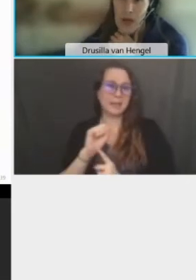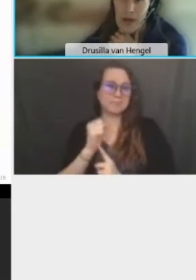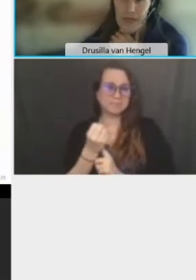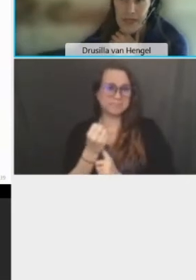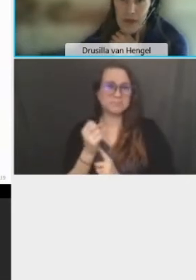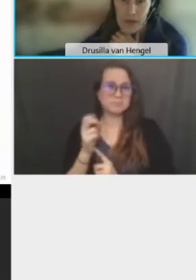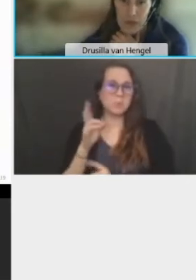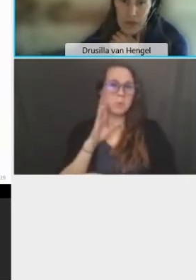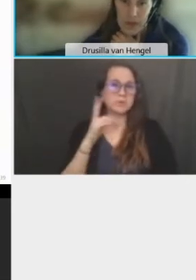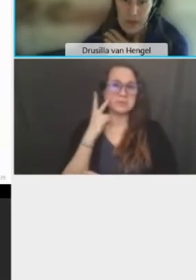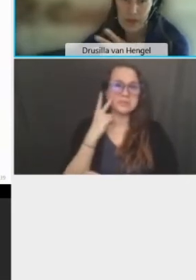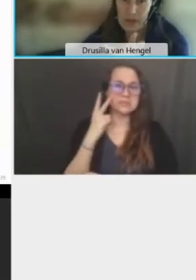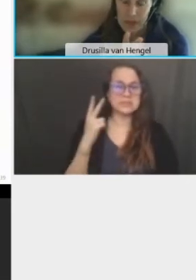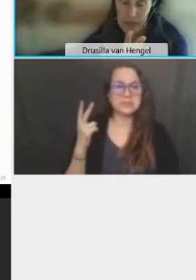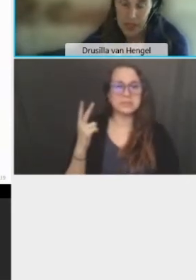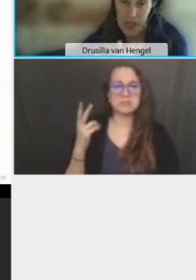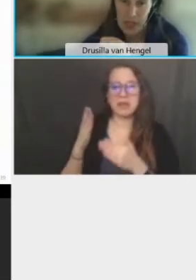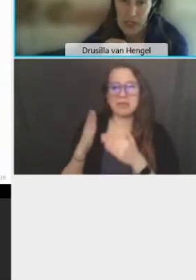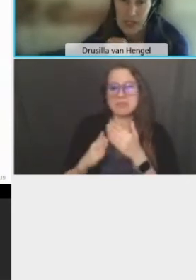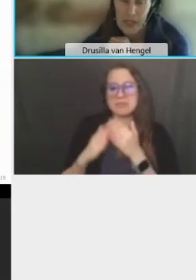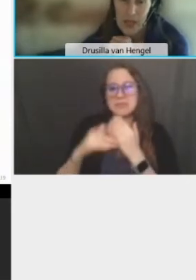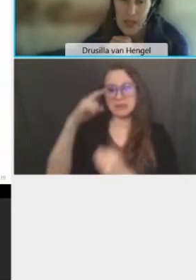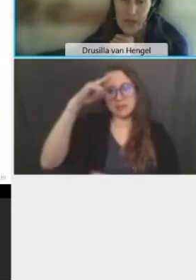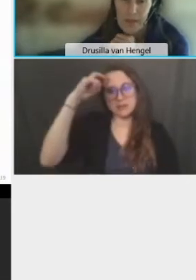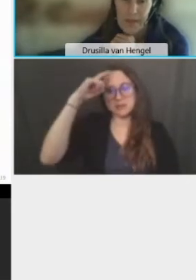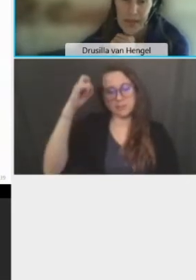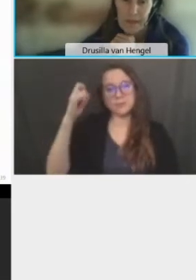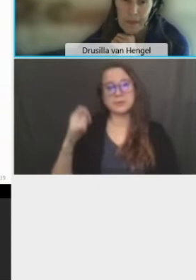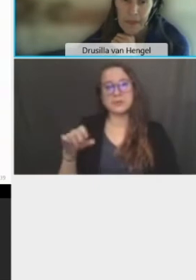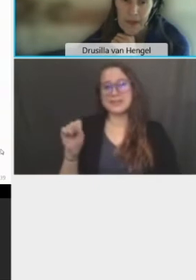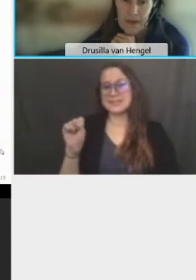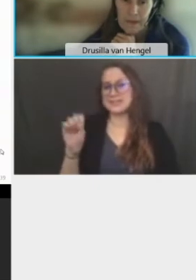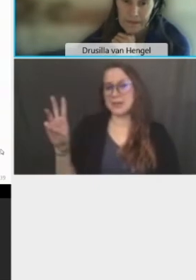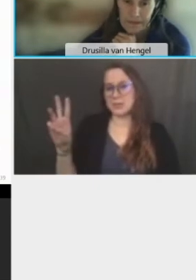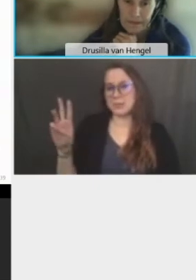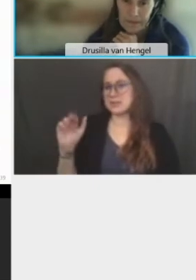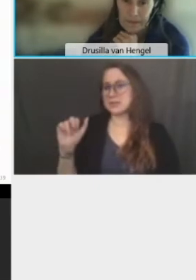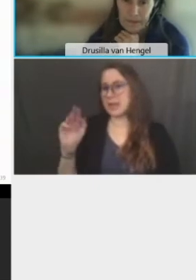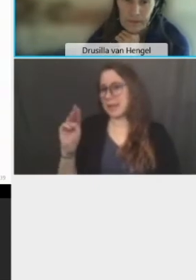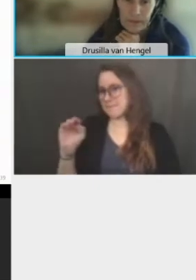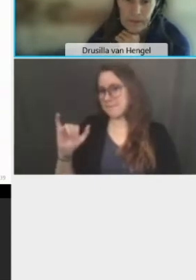summer south in the connection to the southwest at Main.